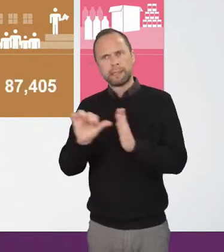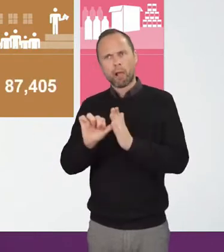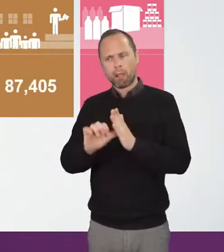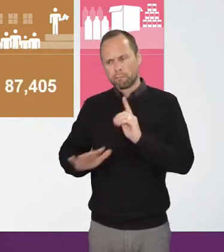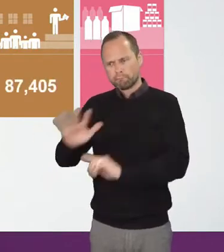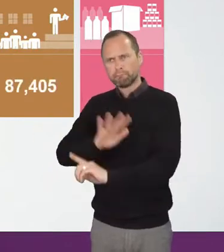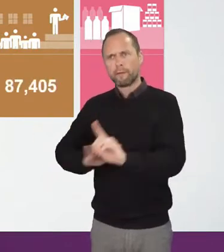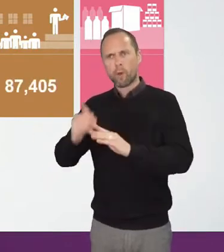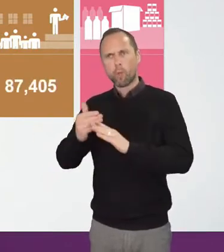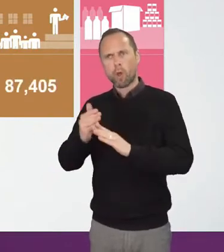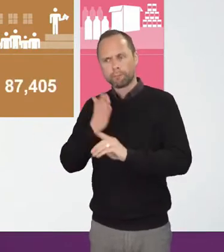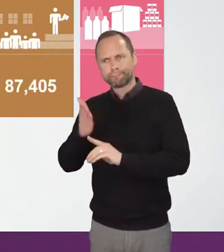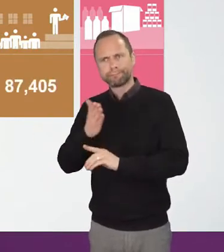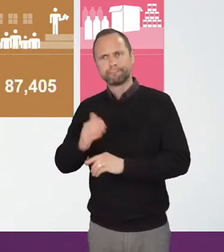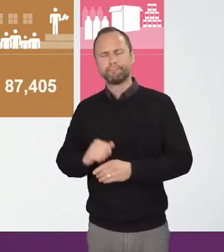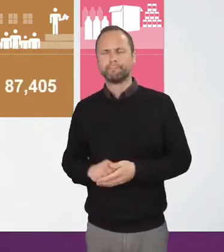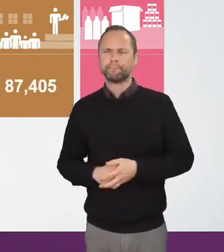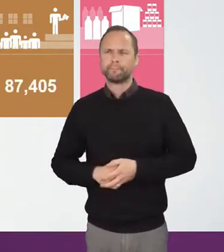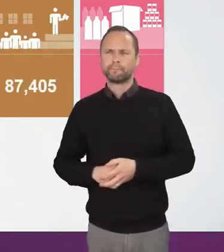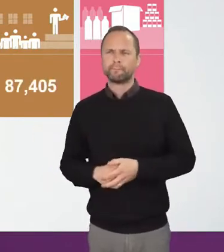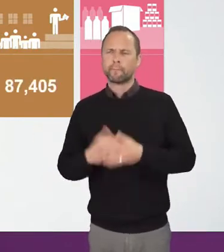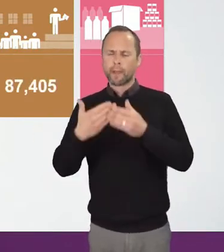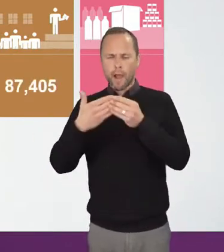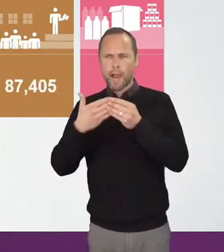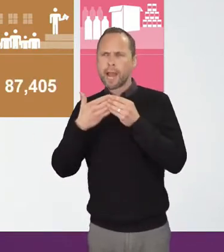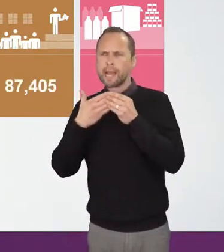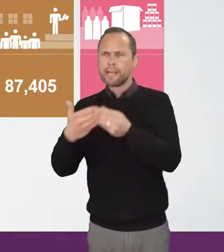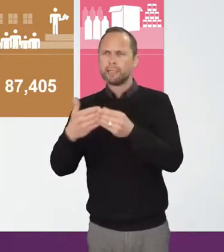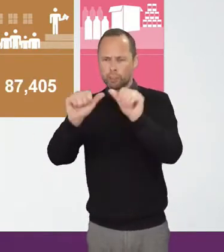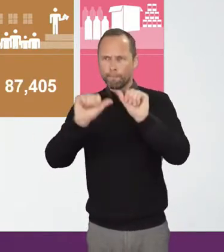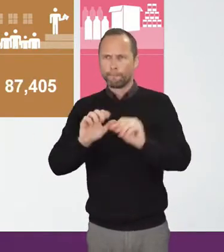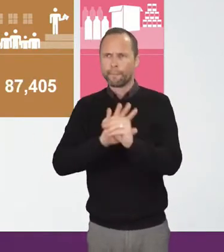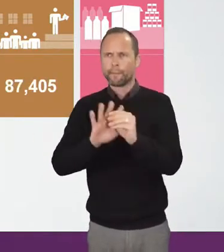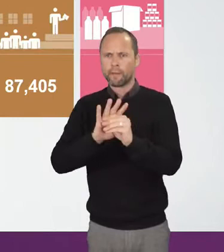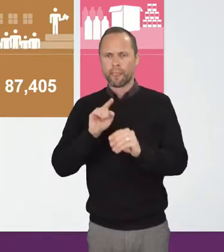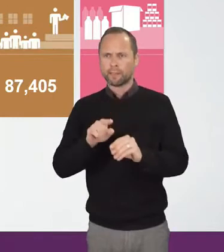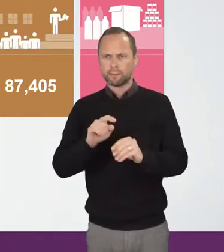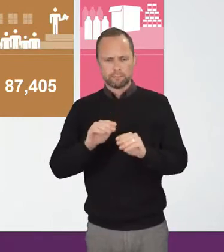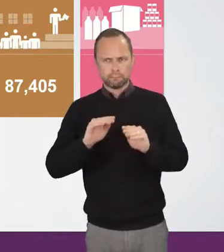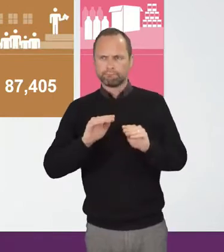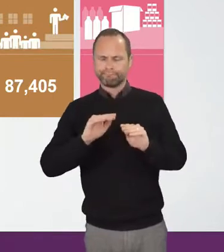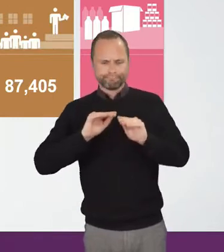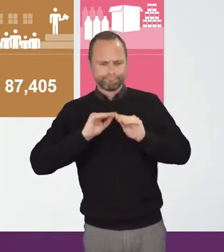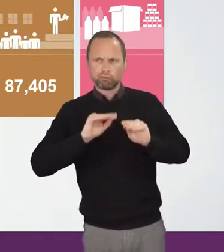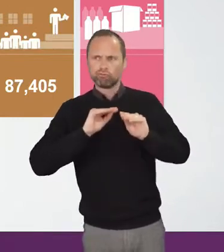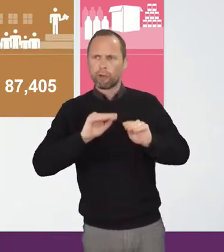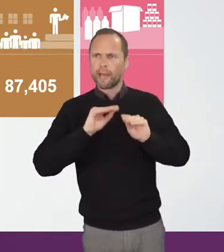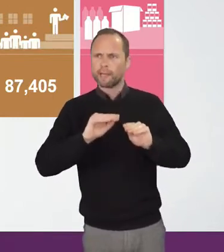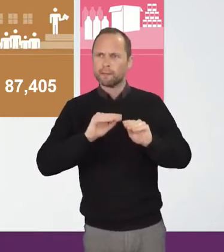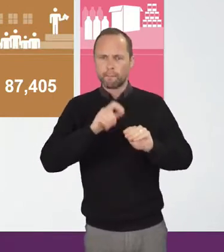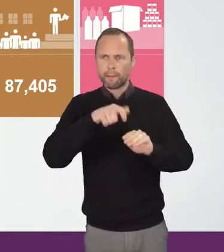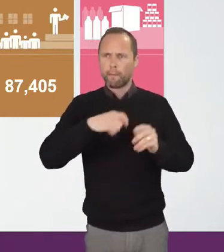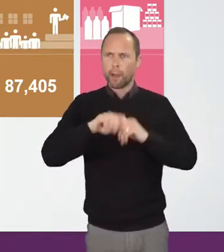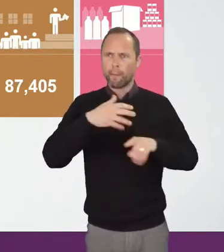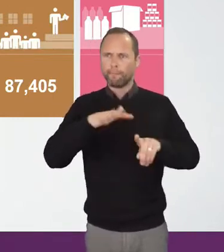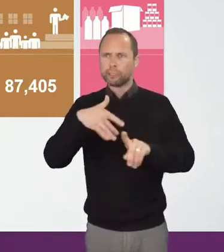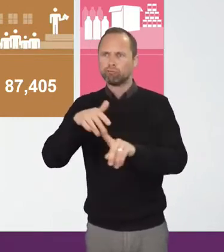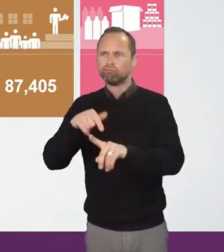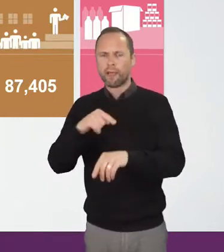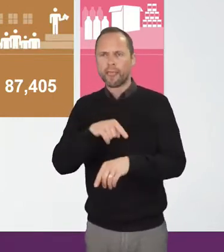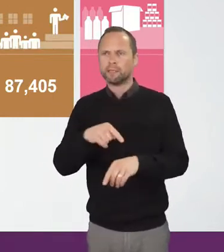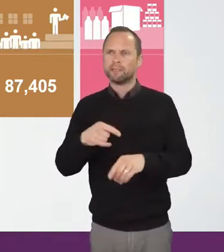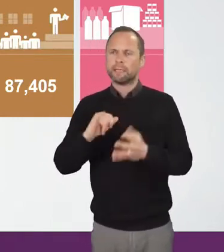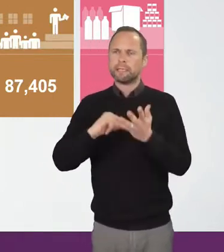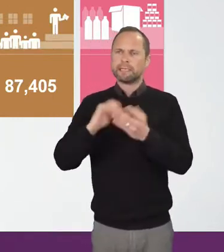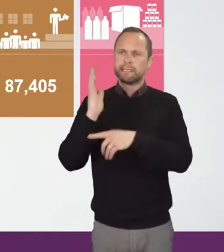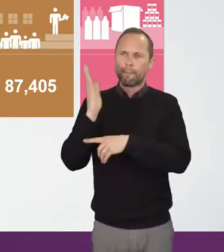On leadership, this does refer to creating missionary leaders, and it often does cover some of the seminary